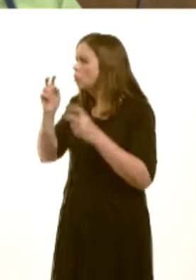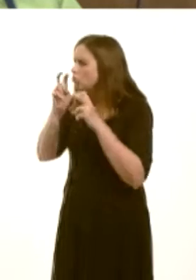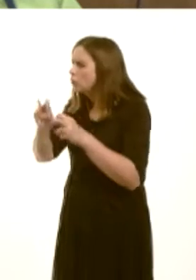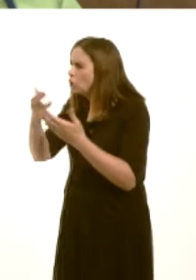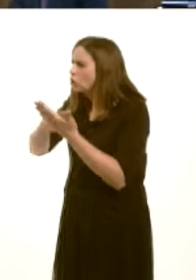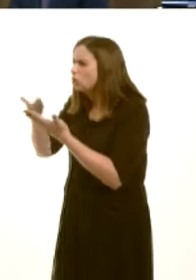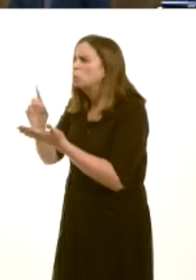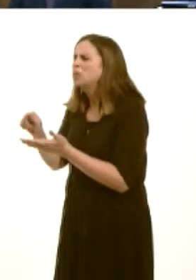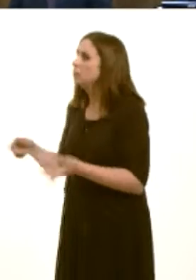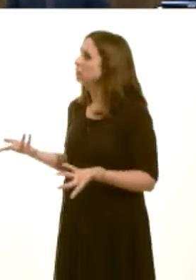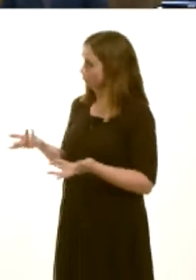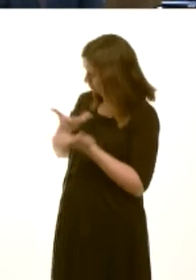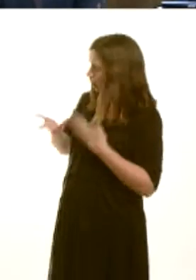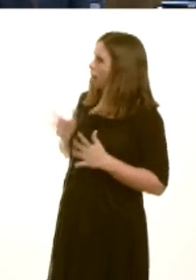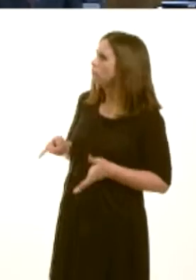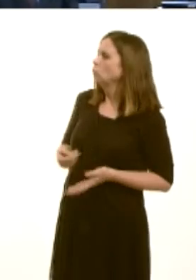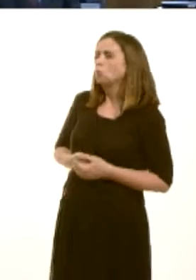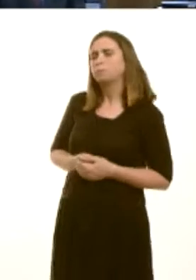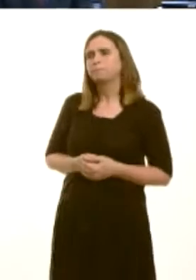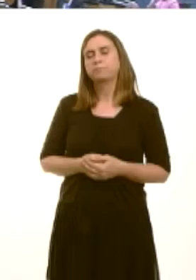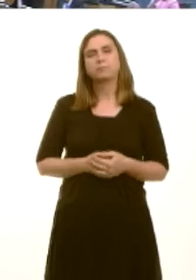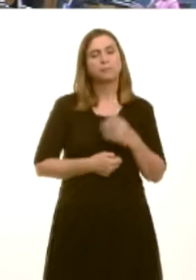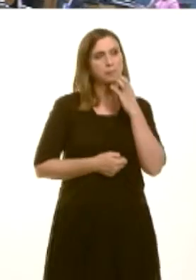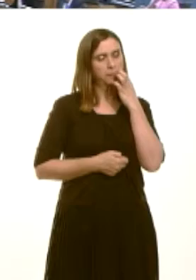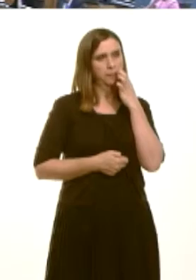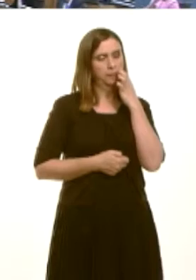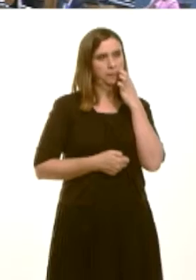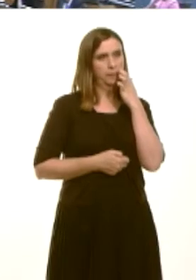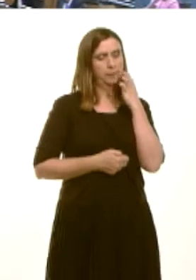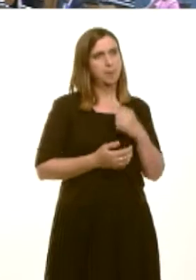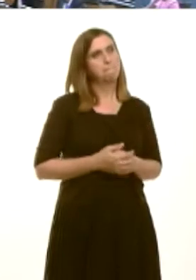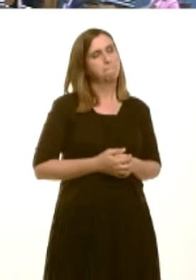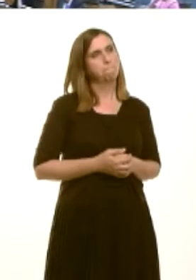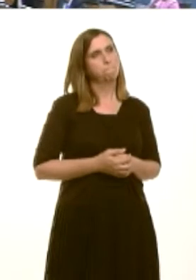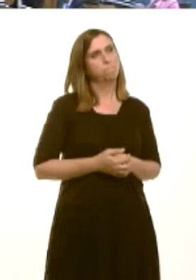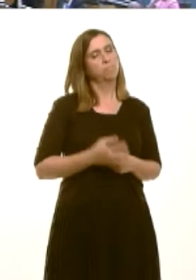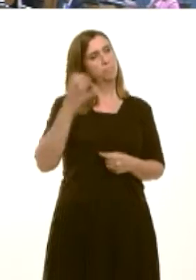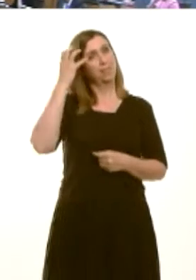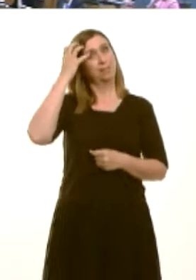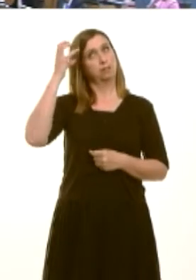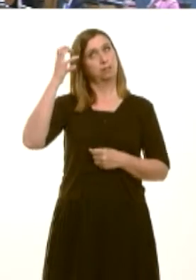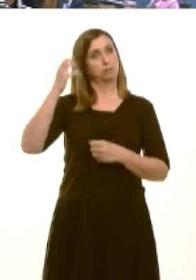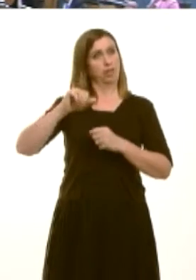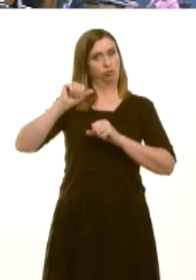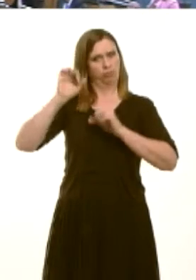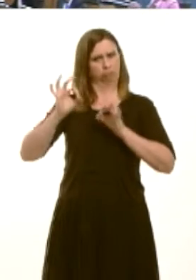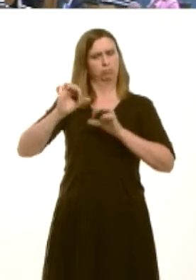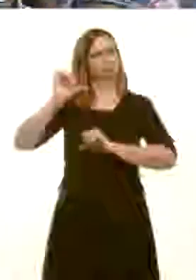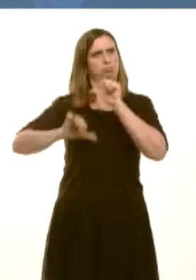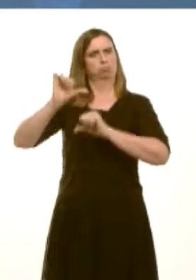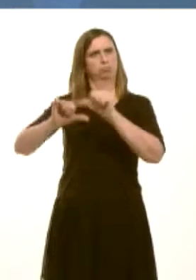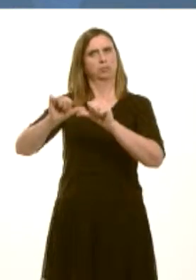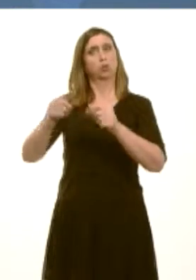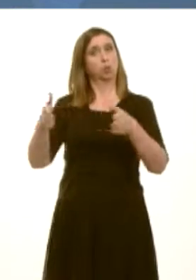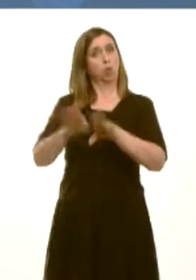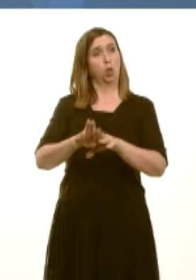rely on. Susie Davis. Well, First Minister, the statutory process to which you referred for the closure of the